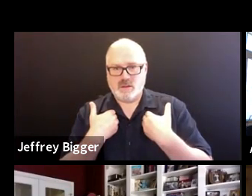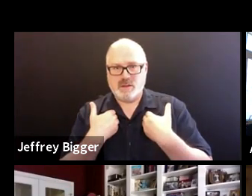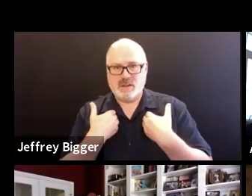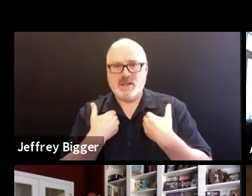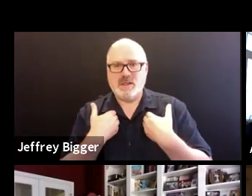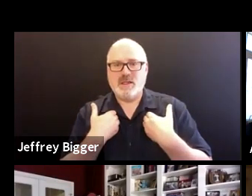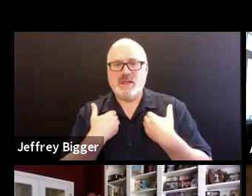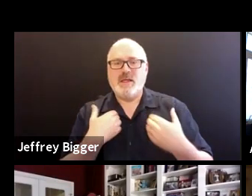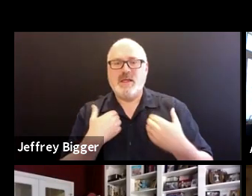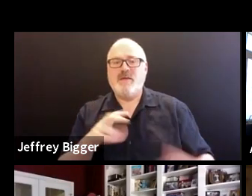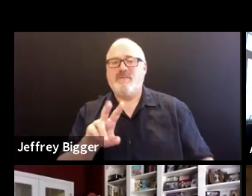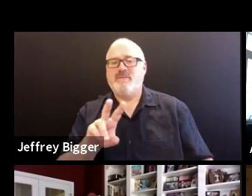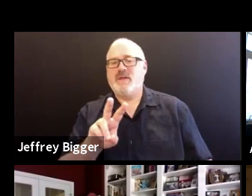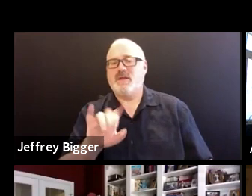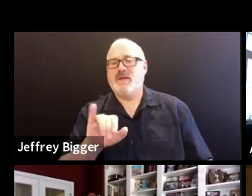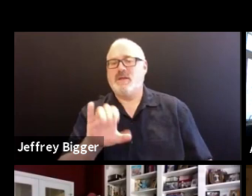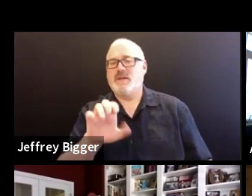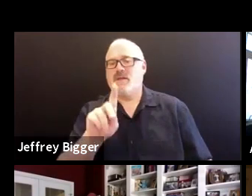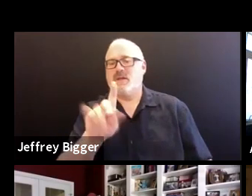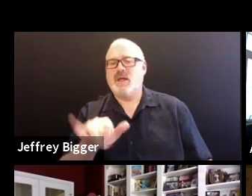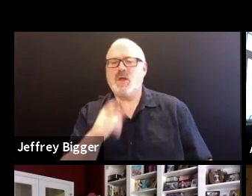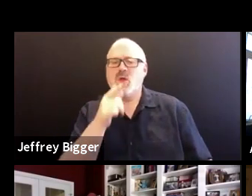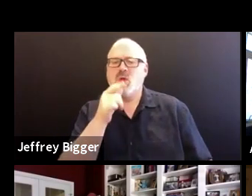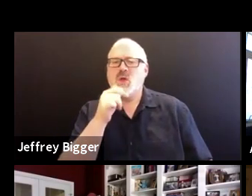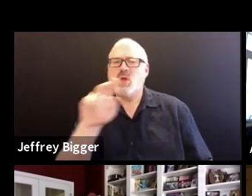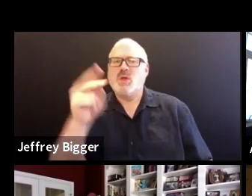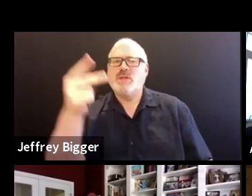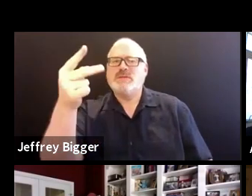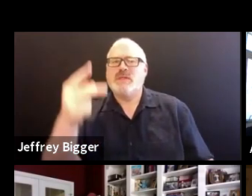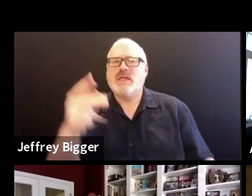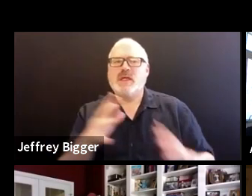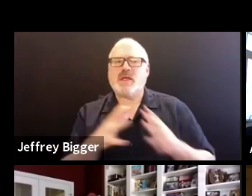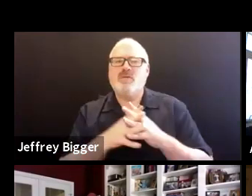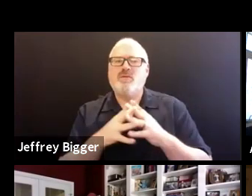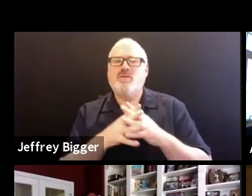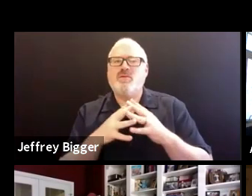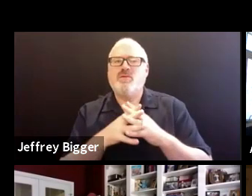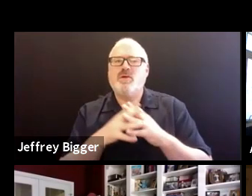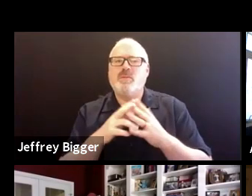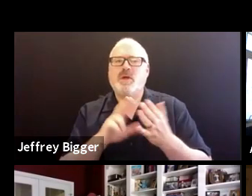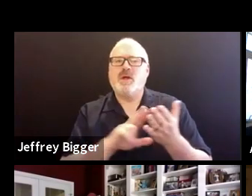Actually, Dick, this is Vicki. Quick question. Who seconded the football contract, please?